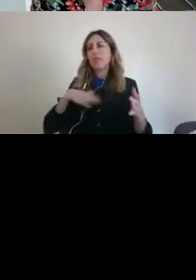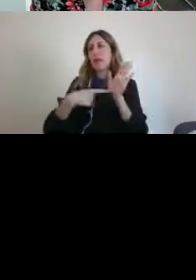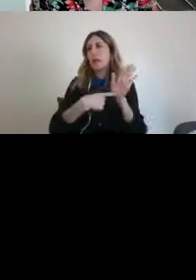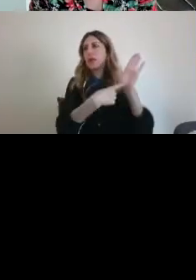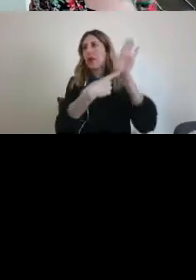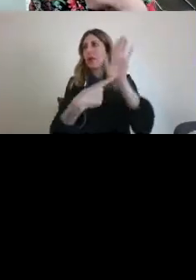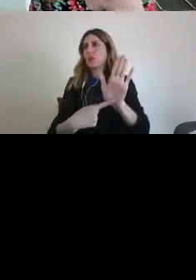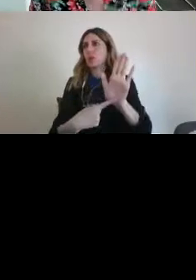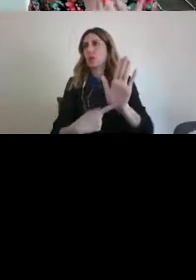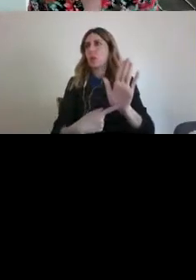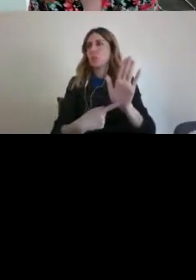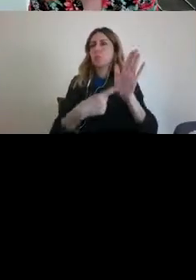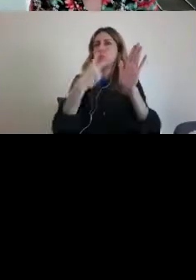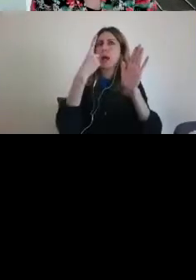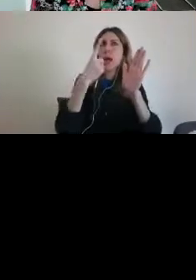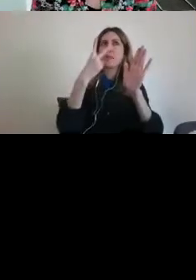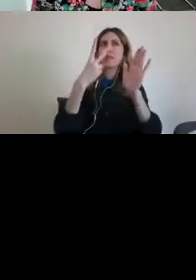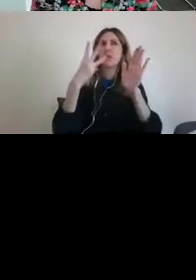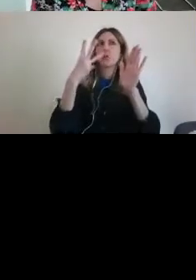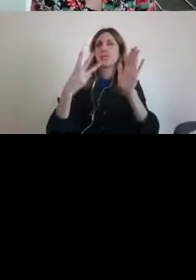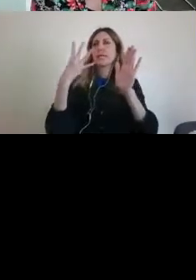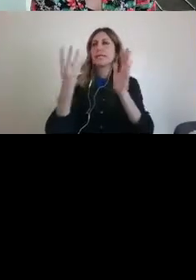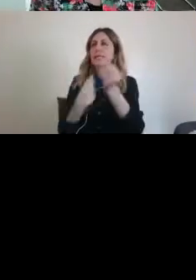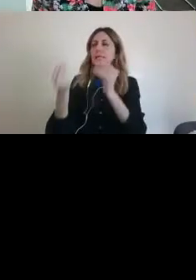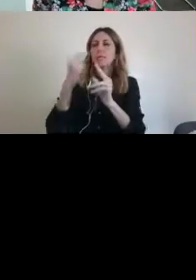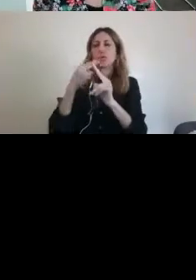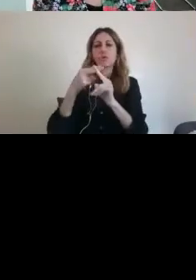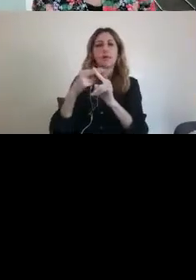show? Which pages do you want to rank